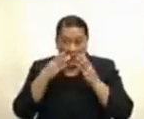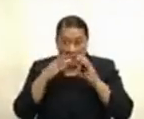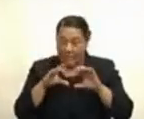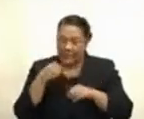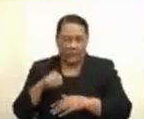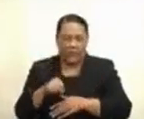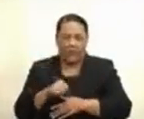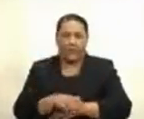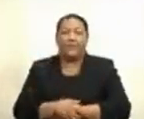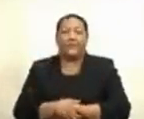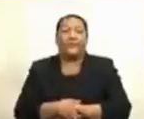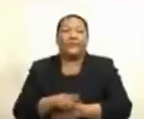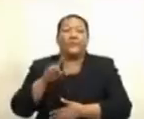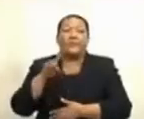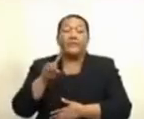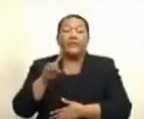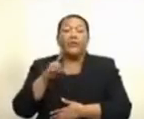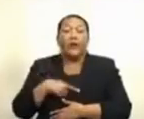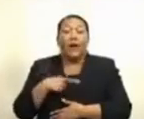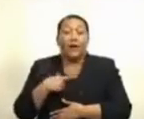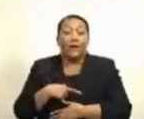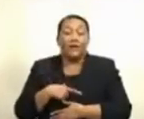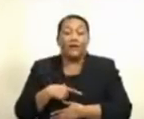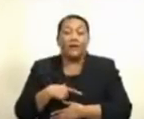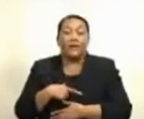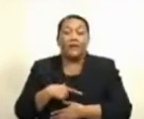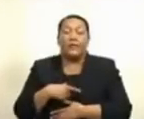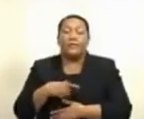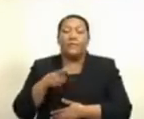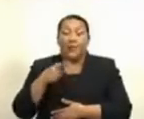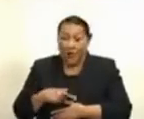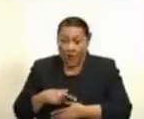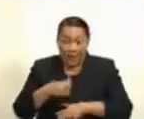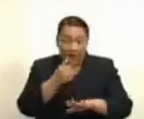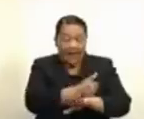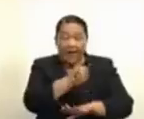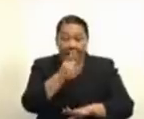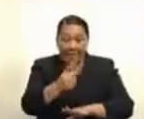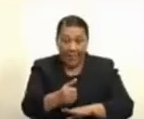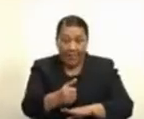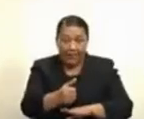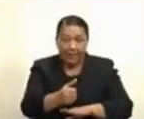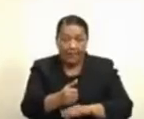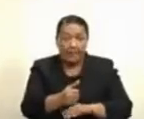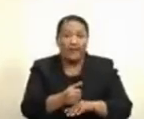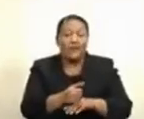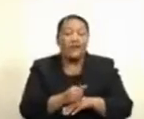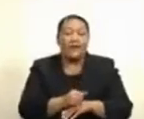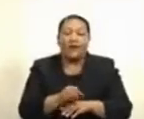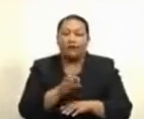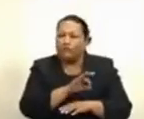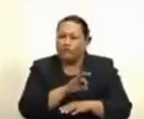As I do not hold the government accountable for my actions